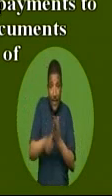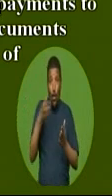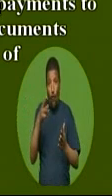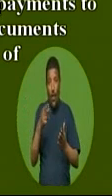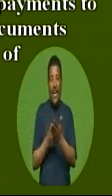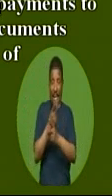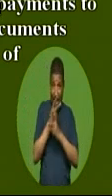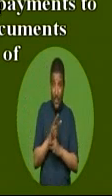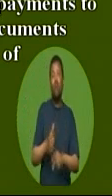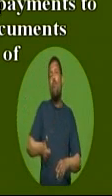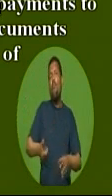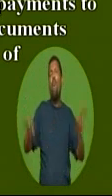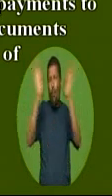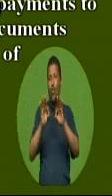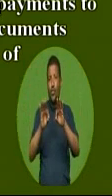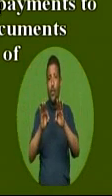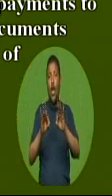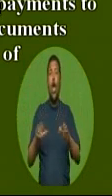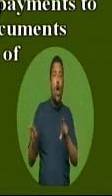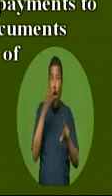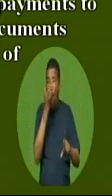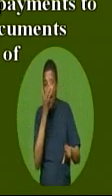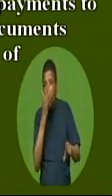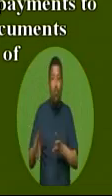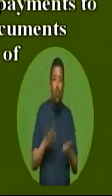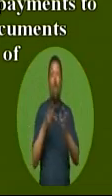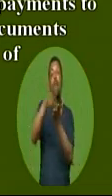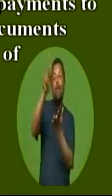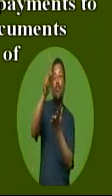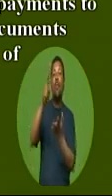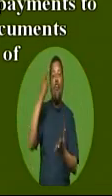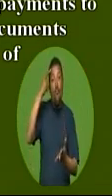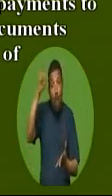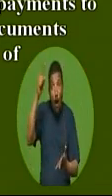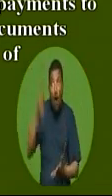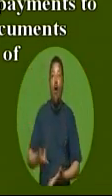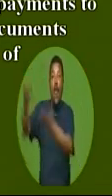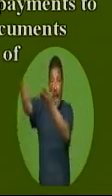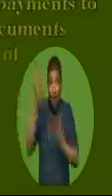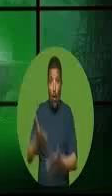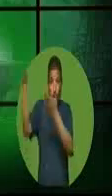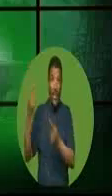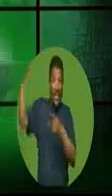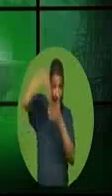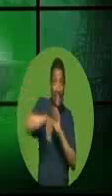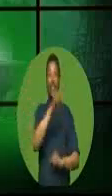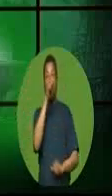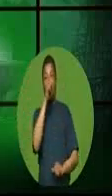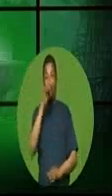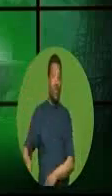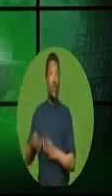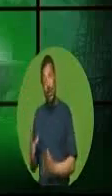credit is the most common mode of payment for imports in Ethiopia.